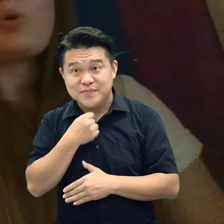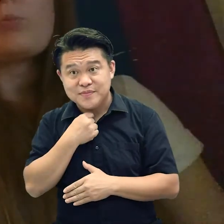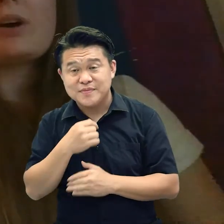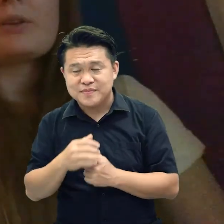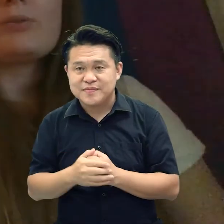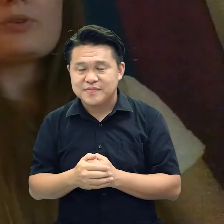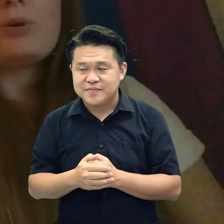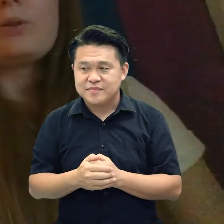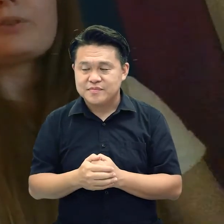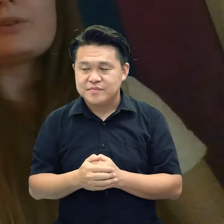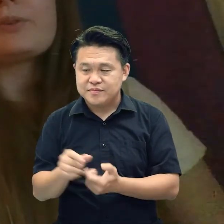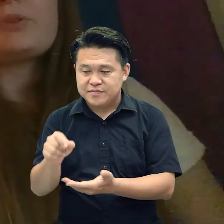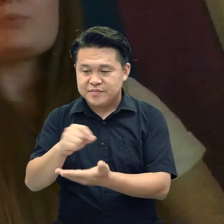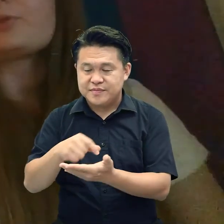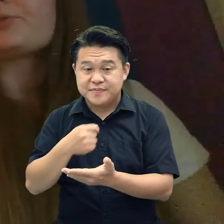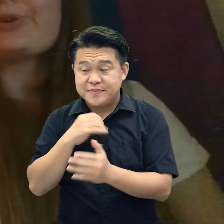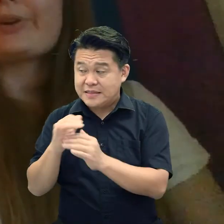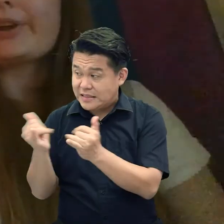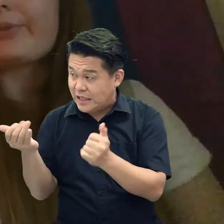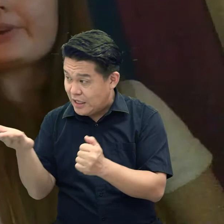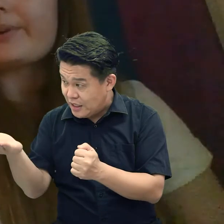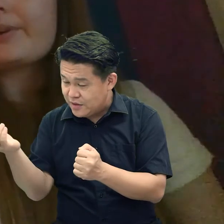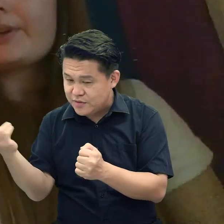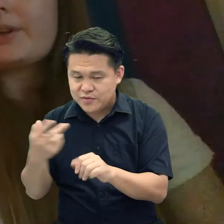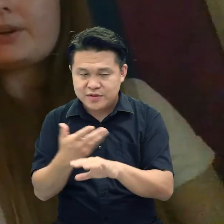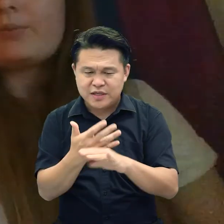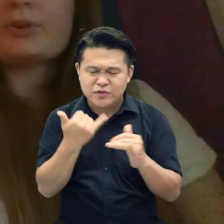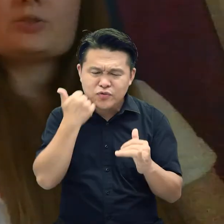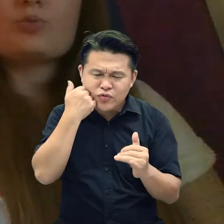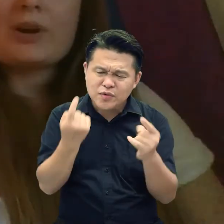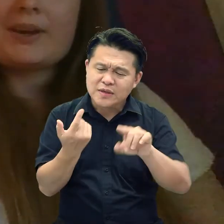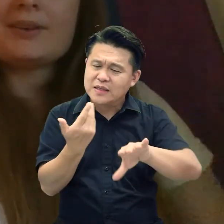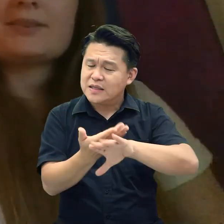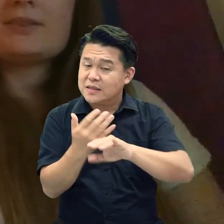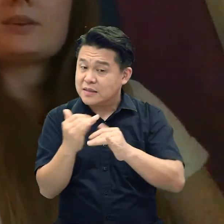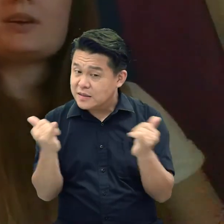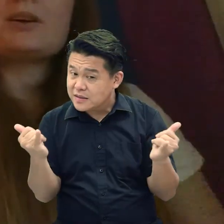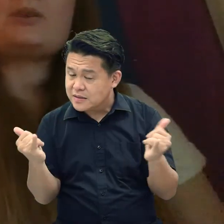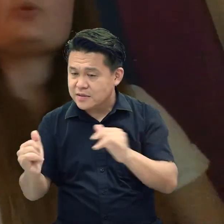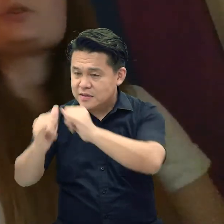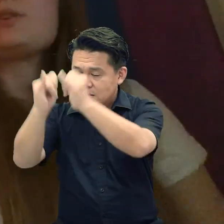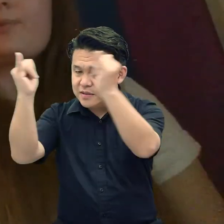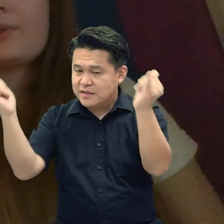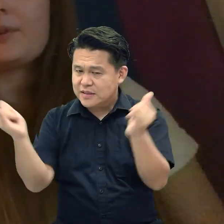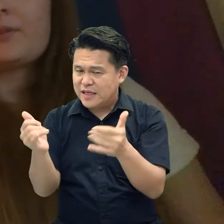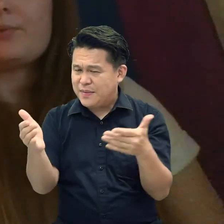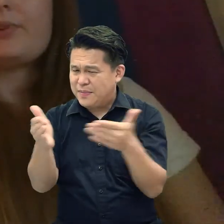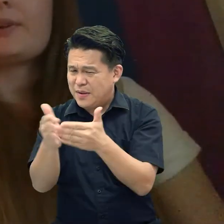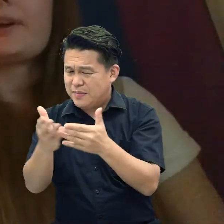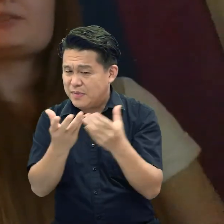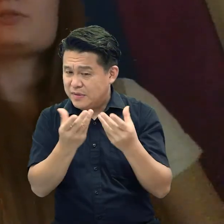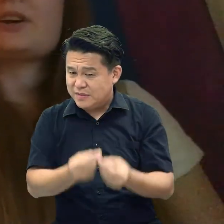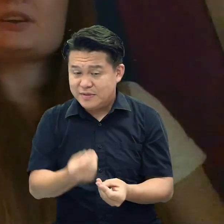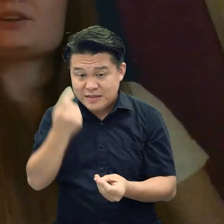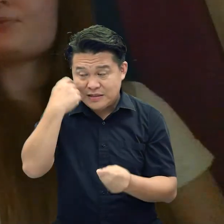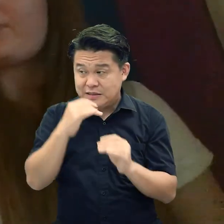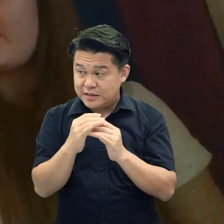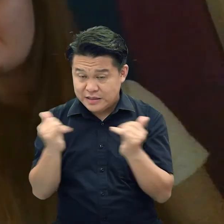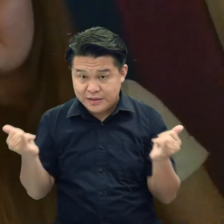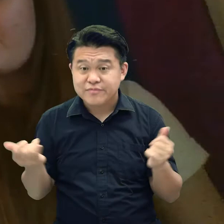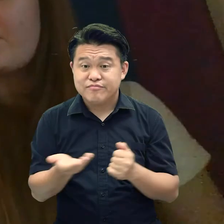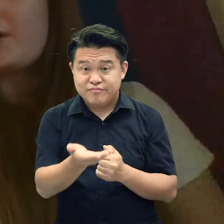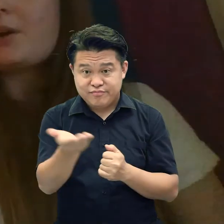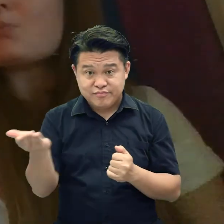good role model for all the people struggling out there, wanting to write, who are different, who feel like society